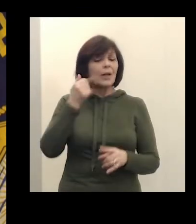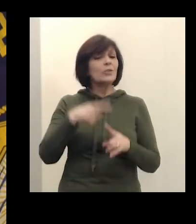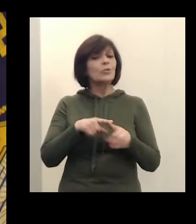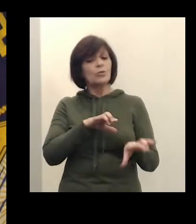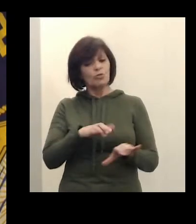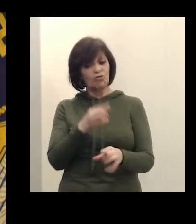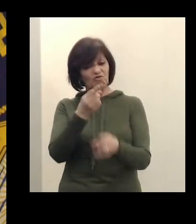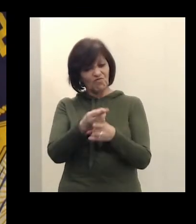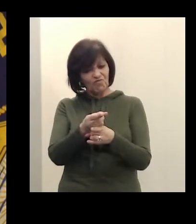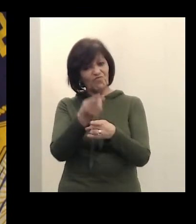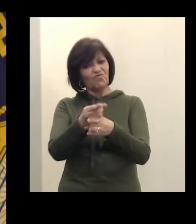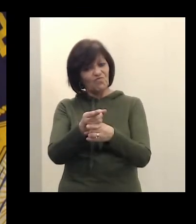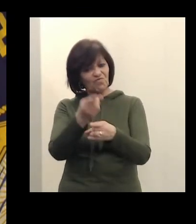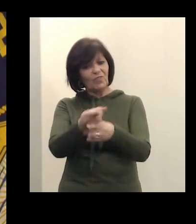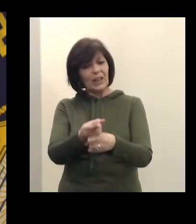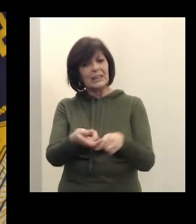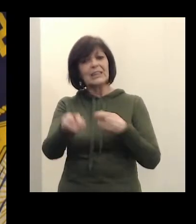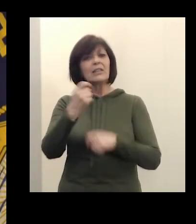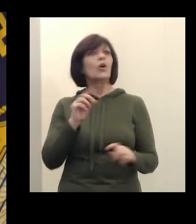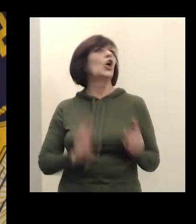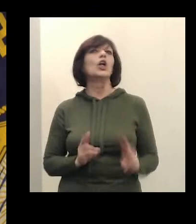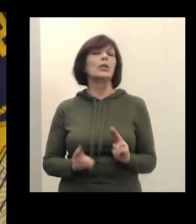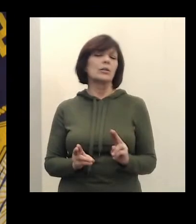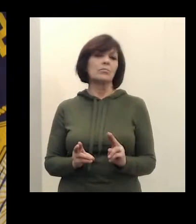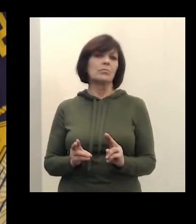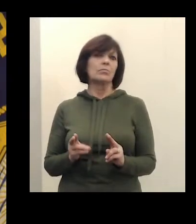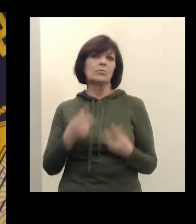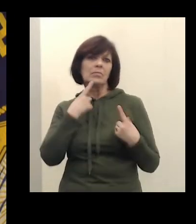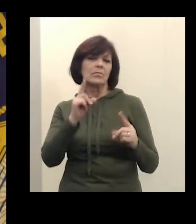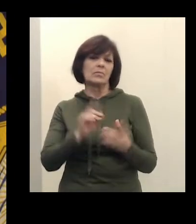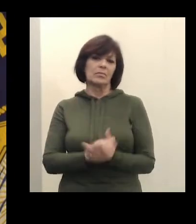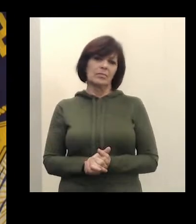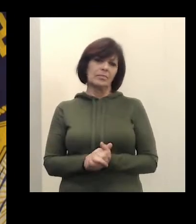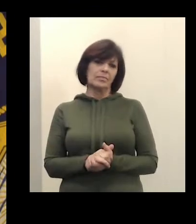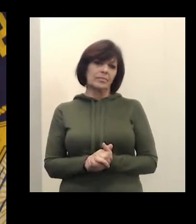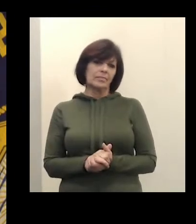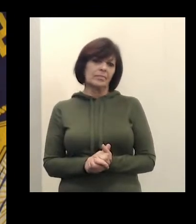say we're going to get it done by an arbitrary timeline.